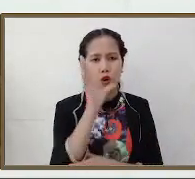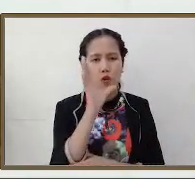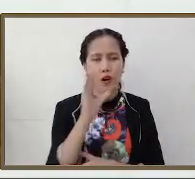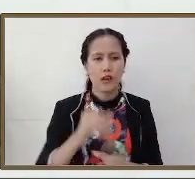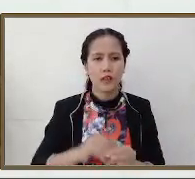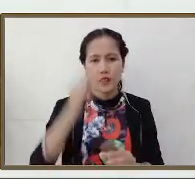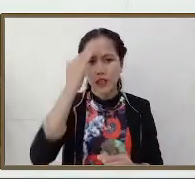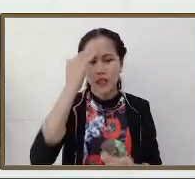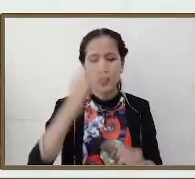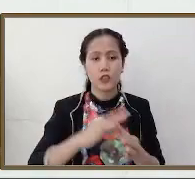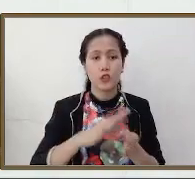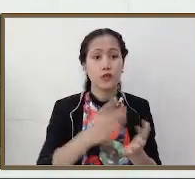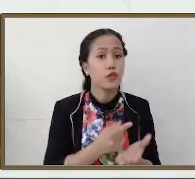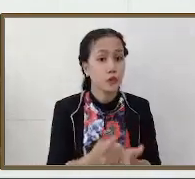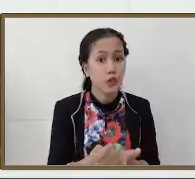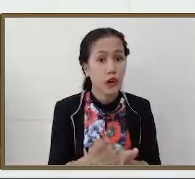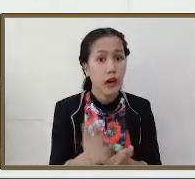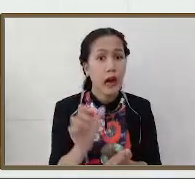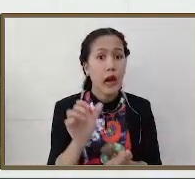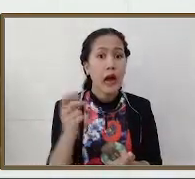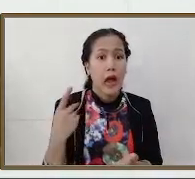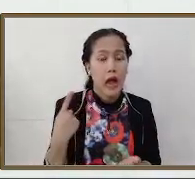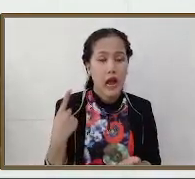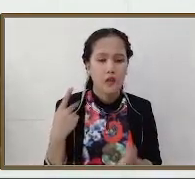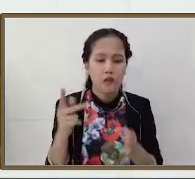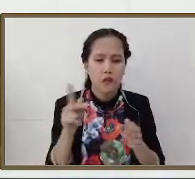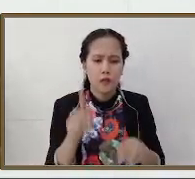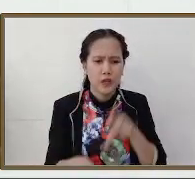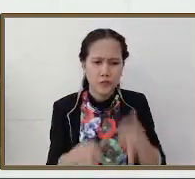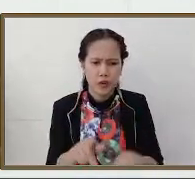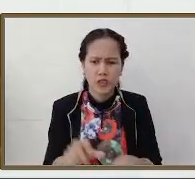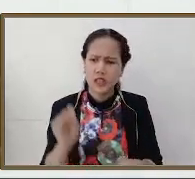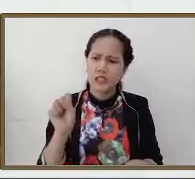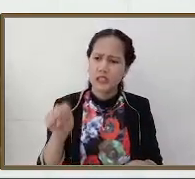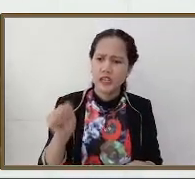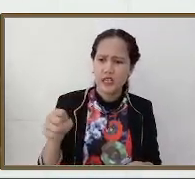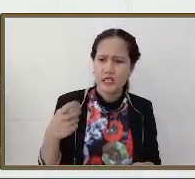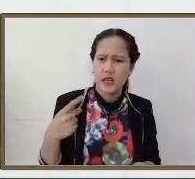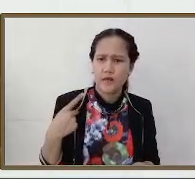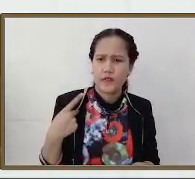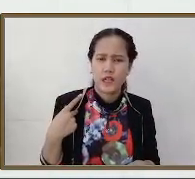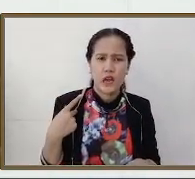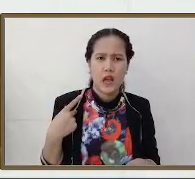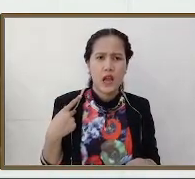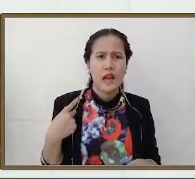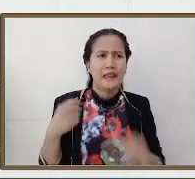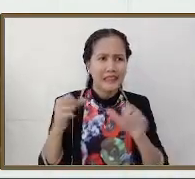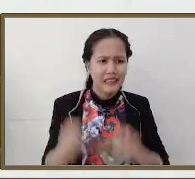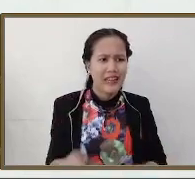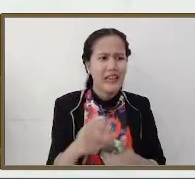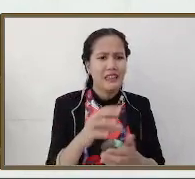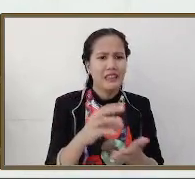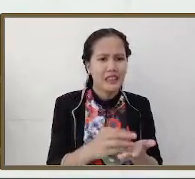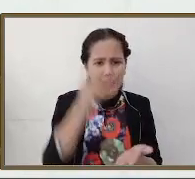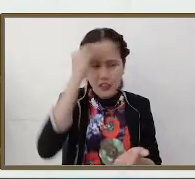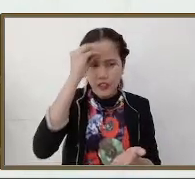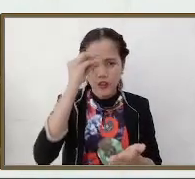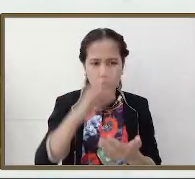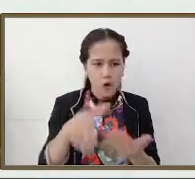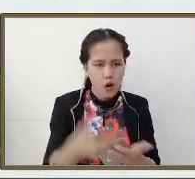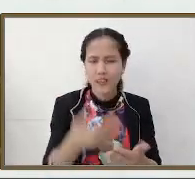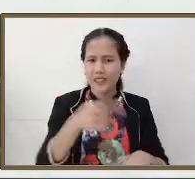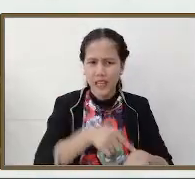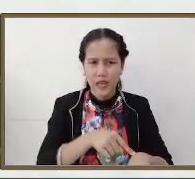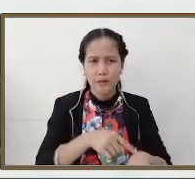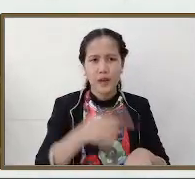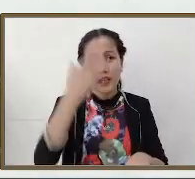May mga tao po dito that they were able to learn at all all times the knowledge of God.